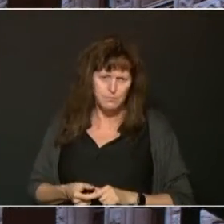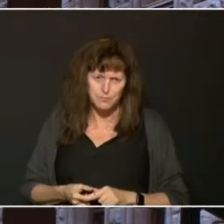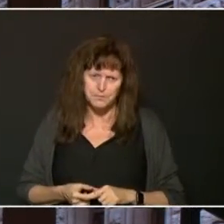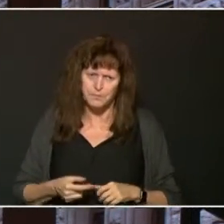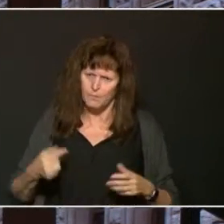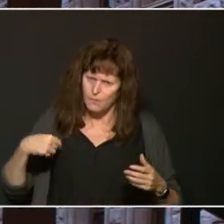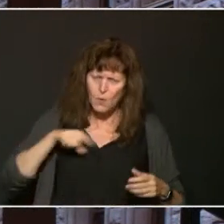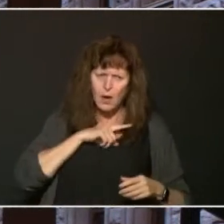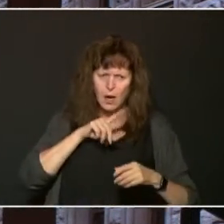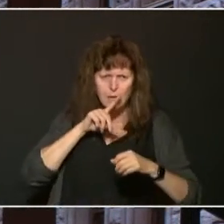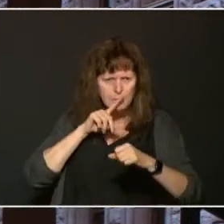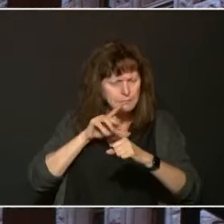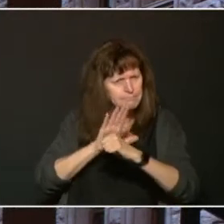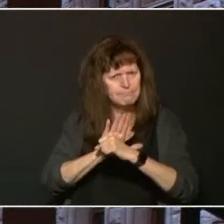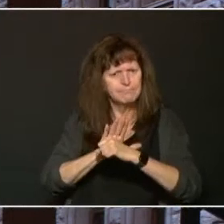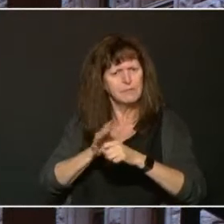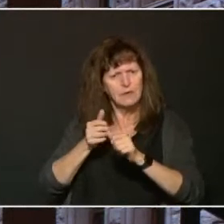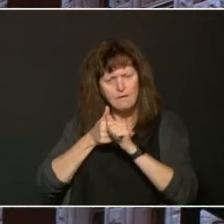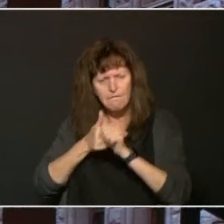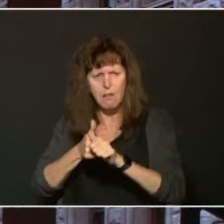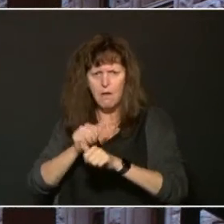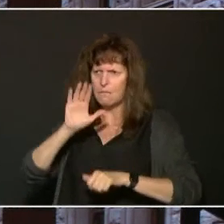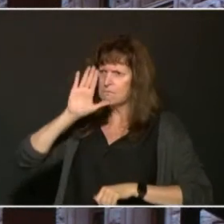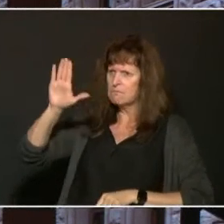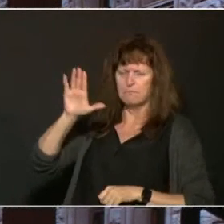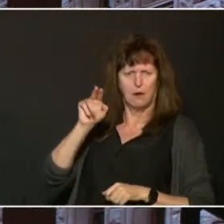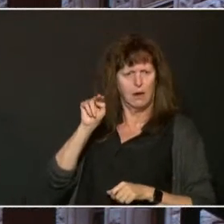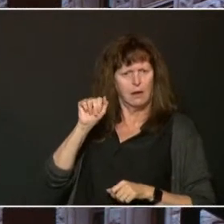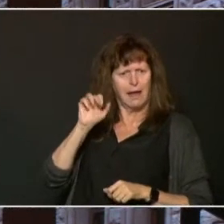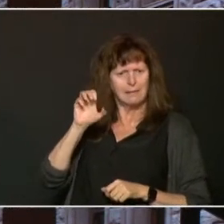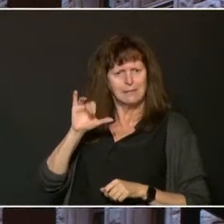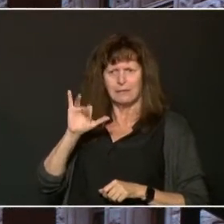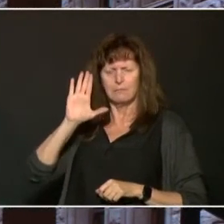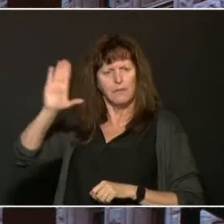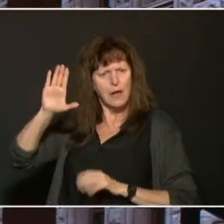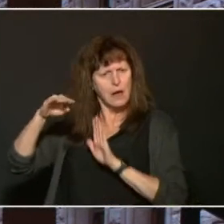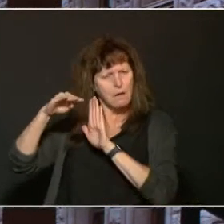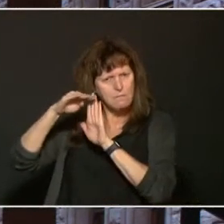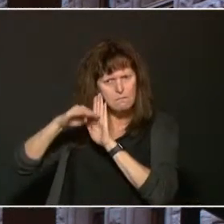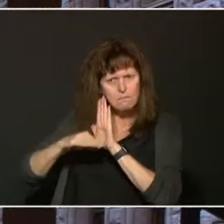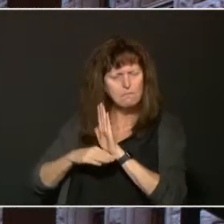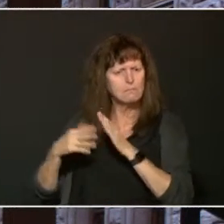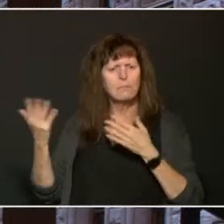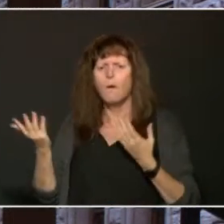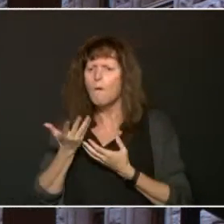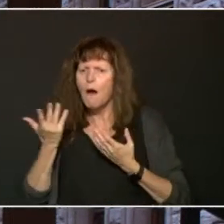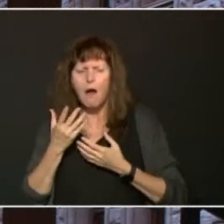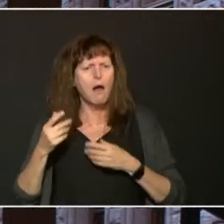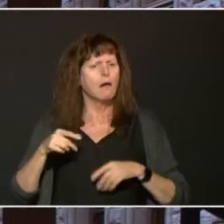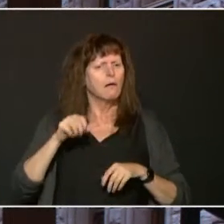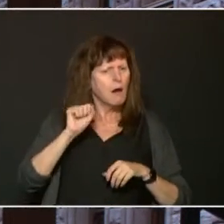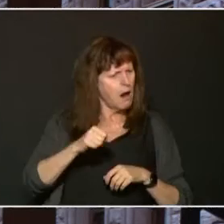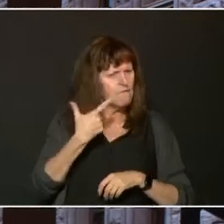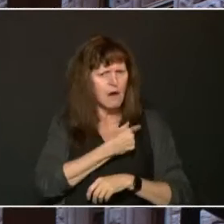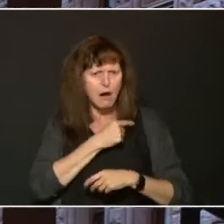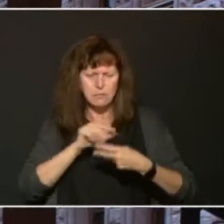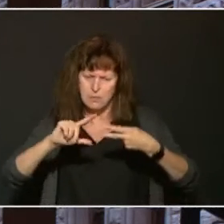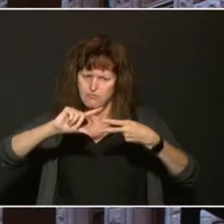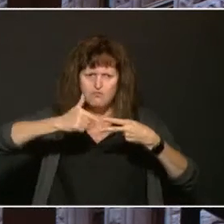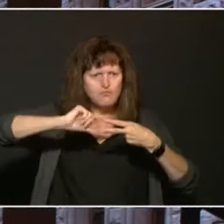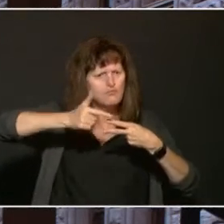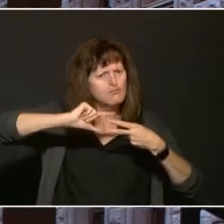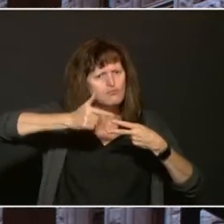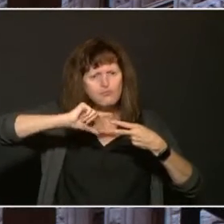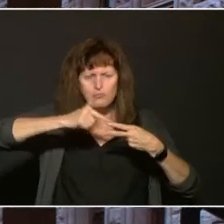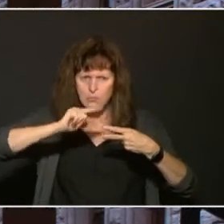the mixing or interchangeability of vaccines. They're based on well-known immunization principles in Ontario and